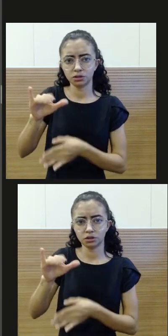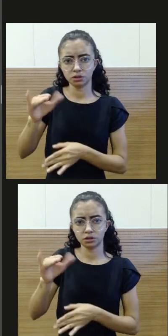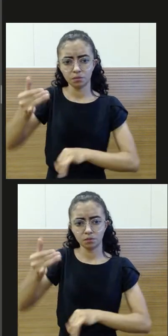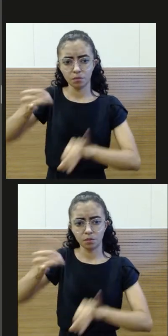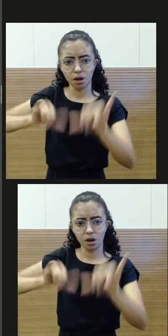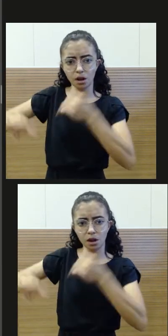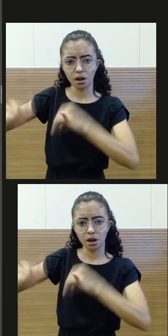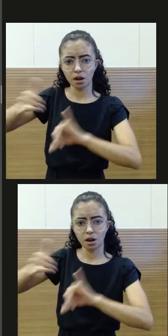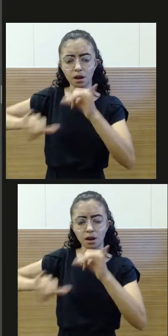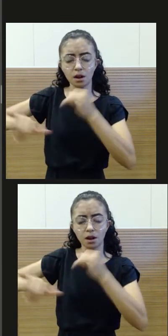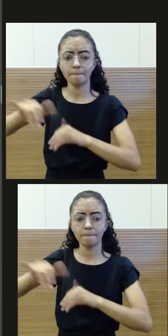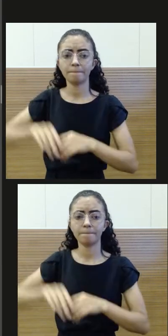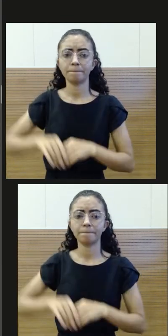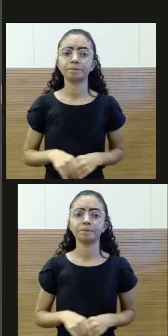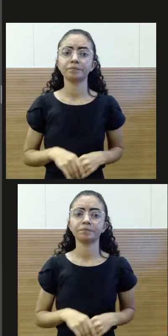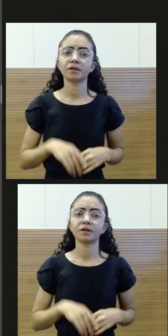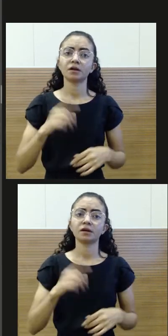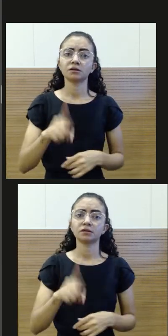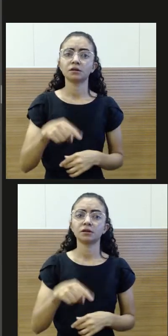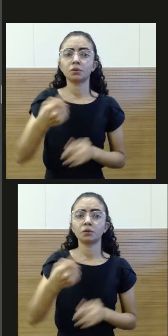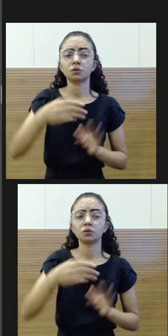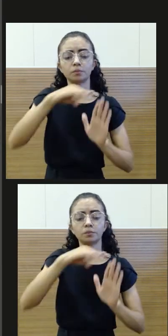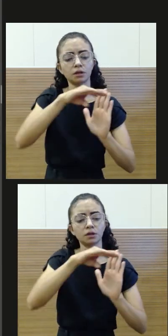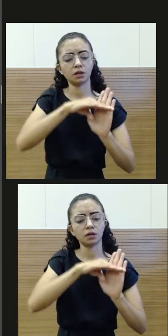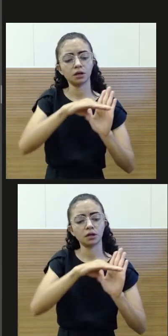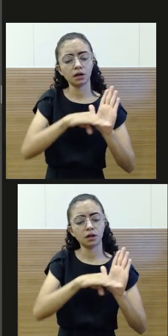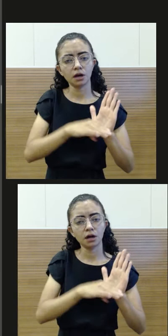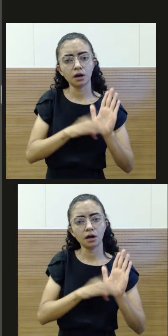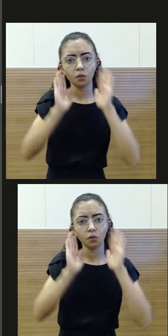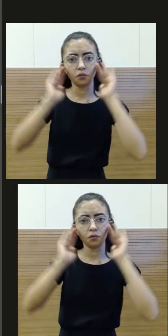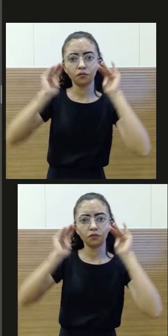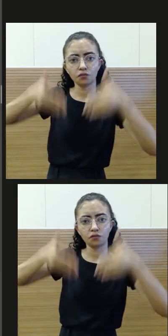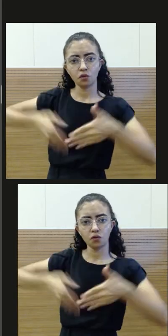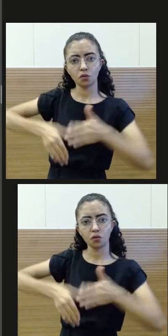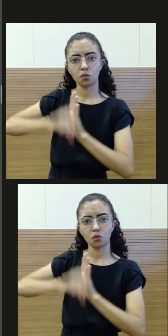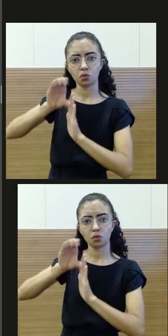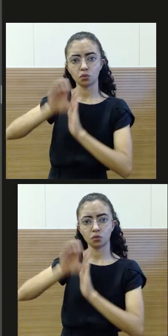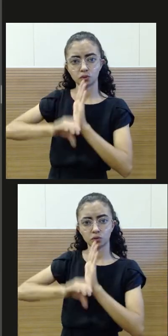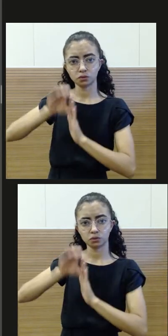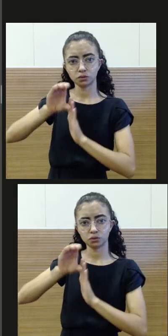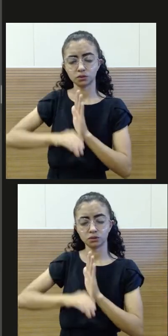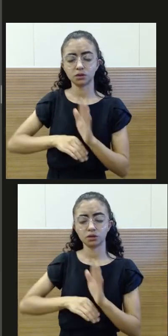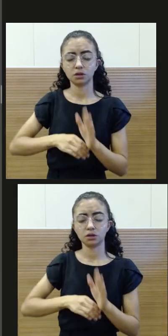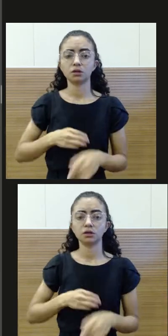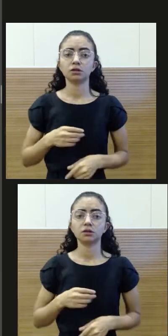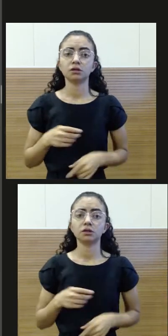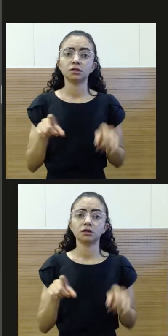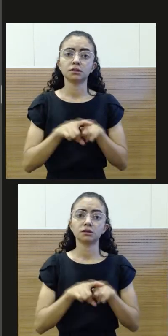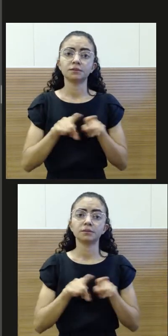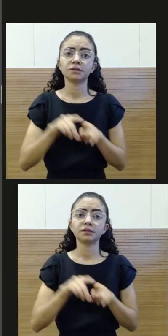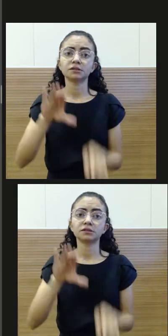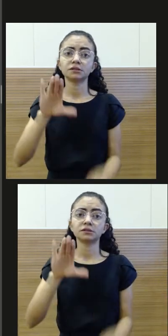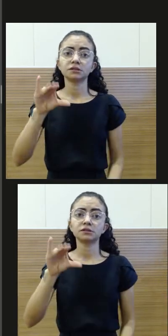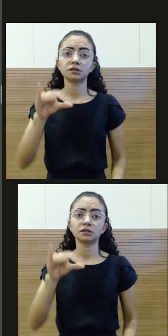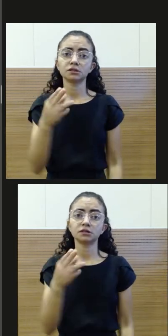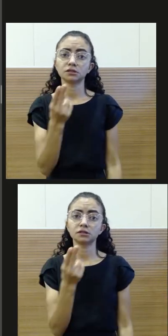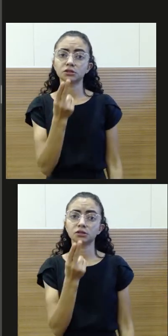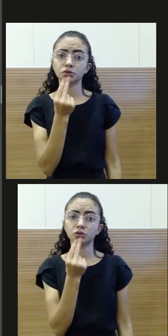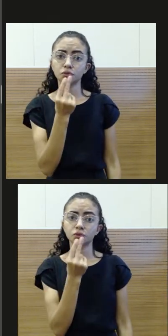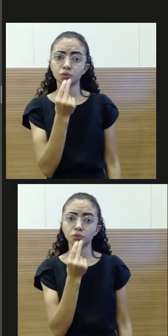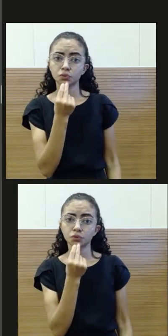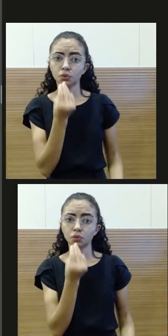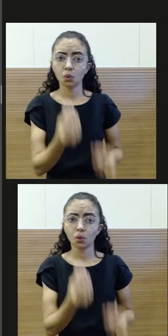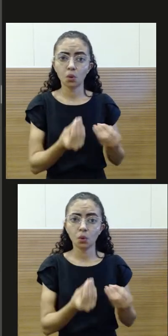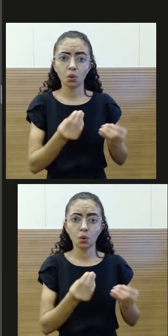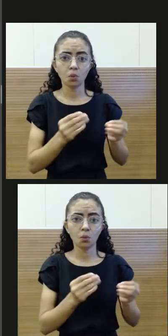the 2005 New Nutrition Science, the Nova Food Classification as from 2009,